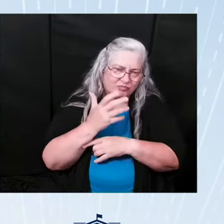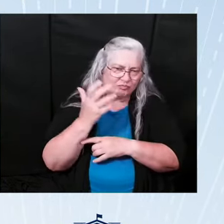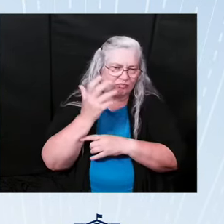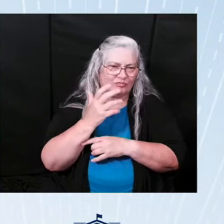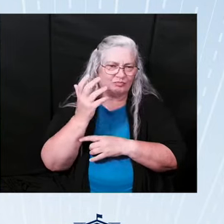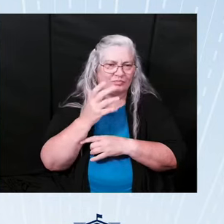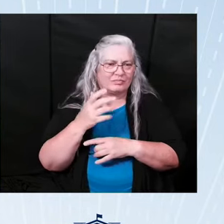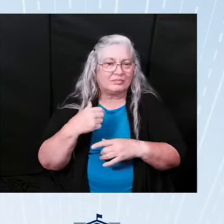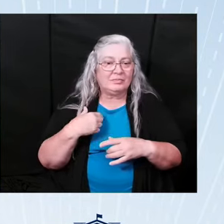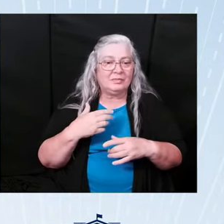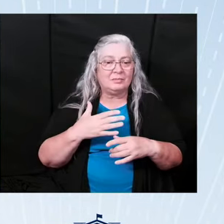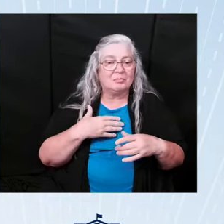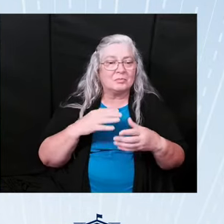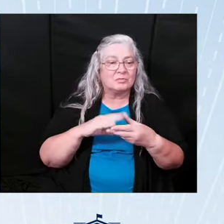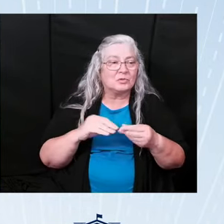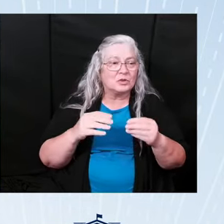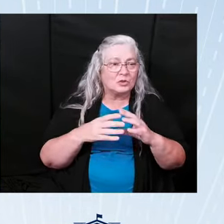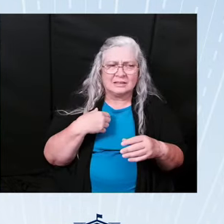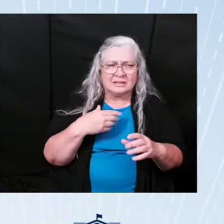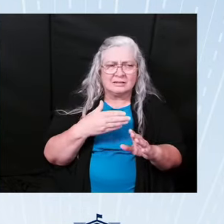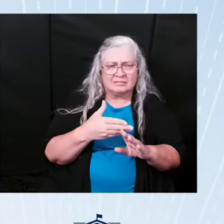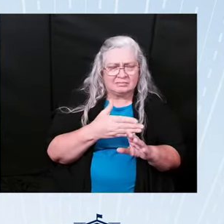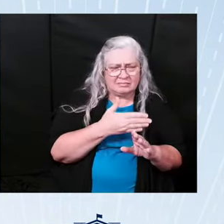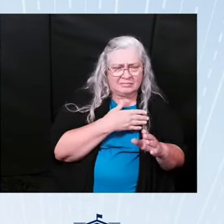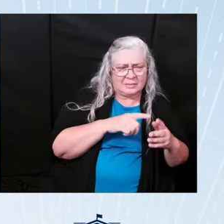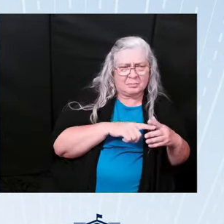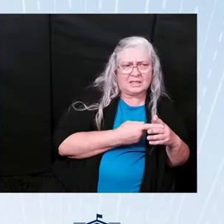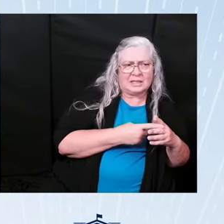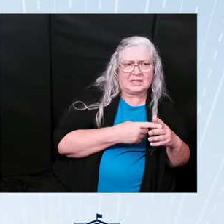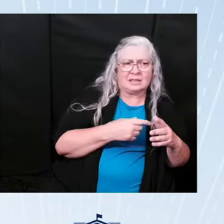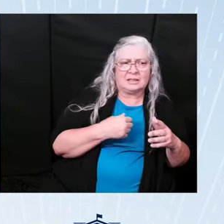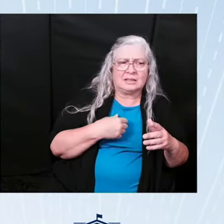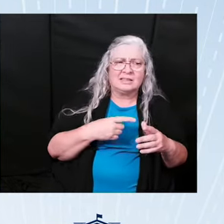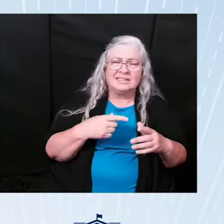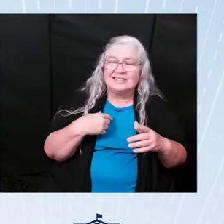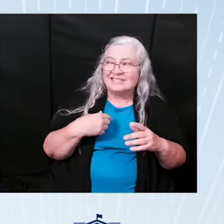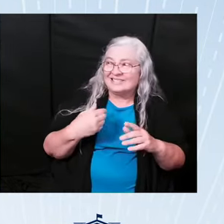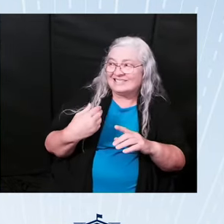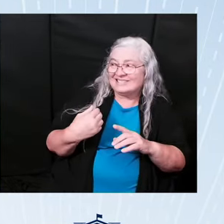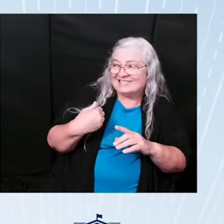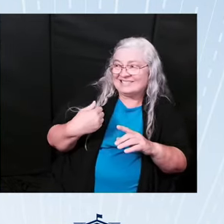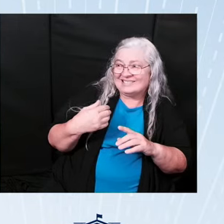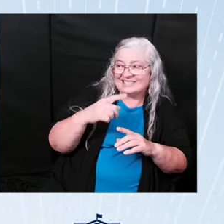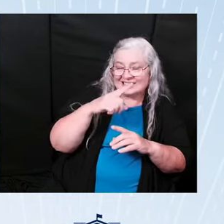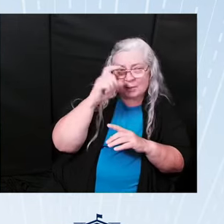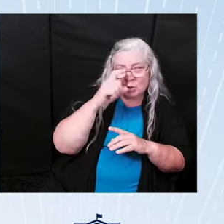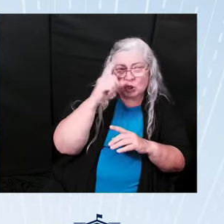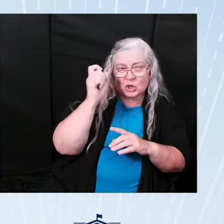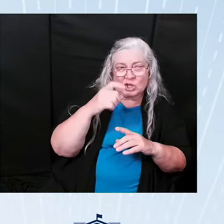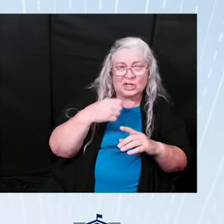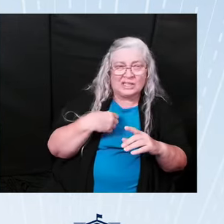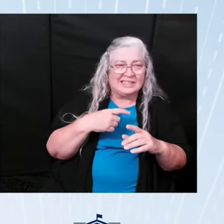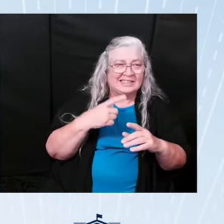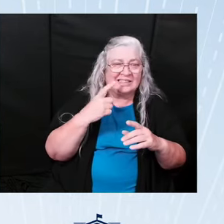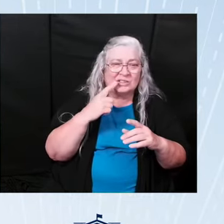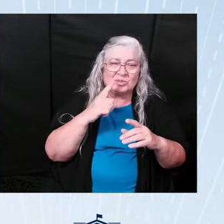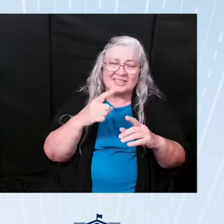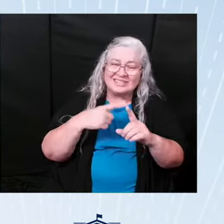who I'll introduce in a minute. And then we're going to break up. And your fourth was the hottest day on record. July was the hottest month on